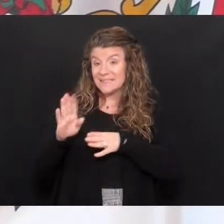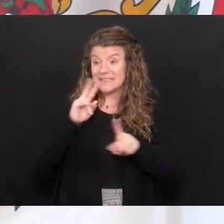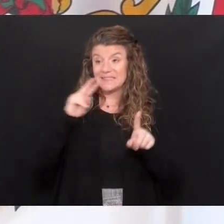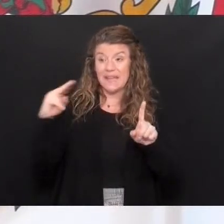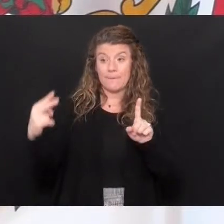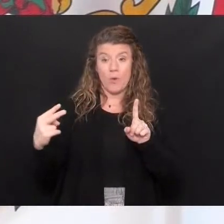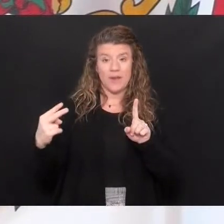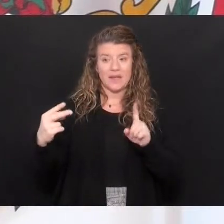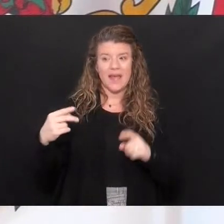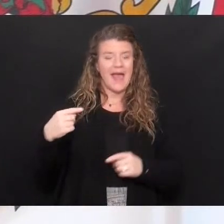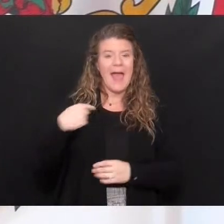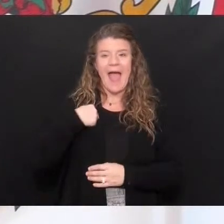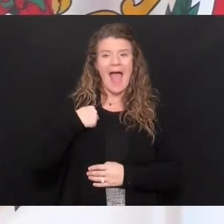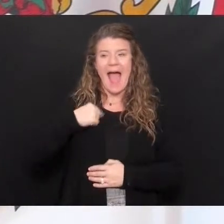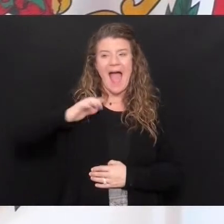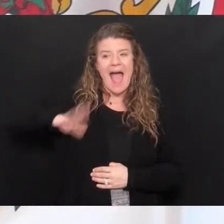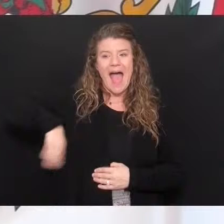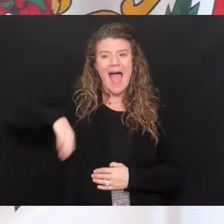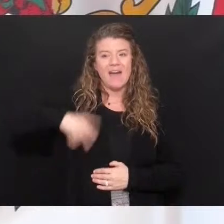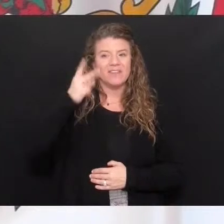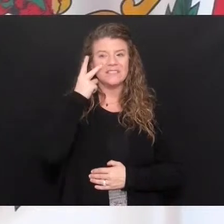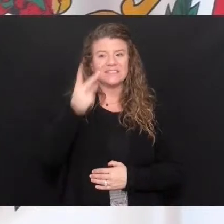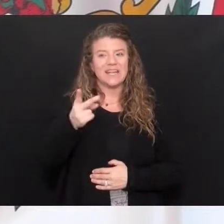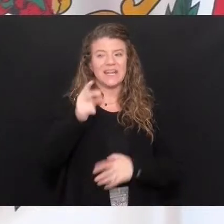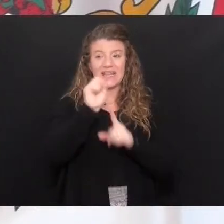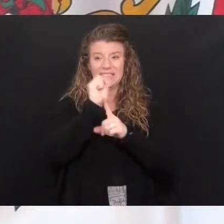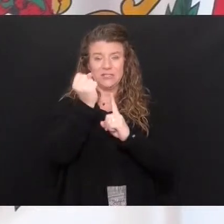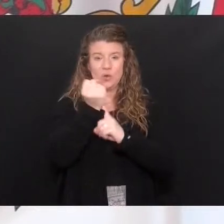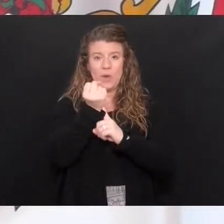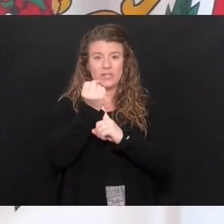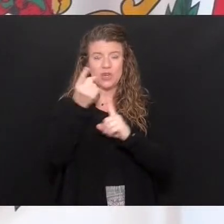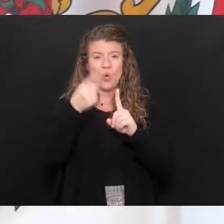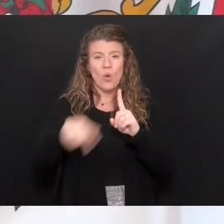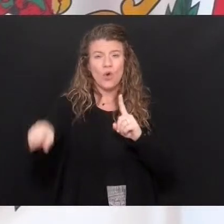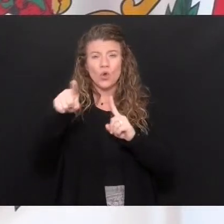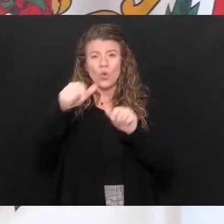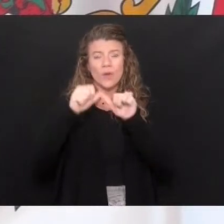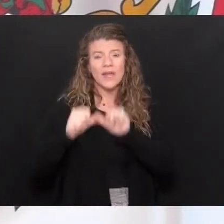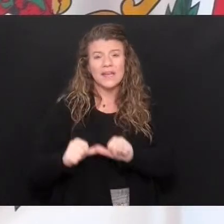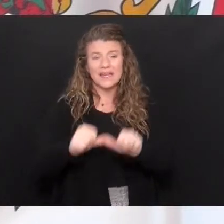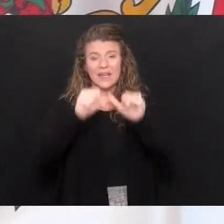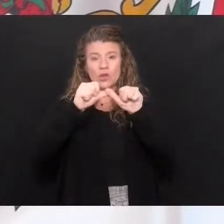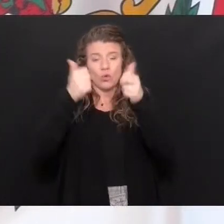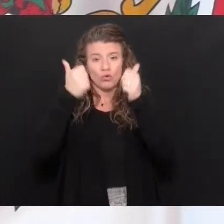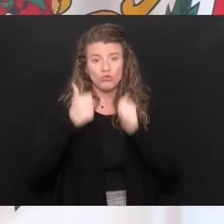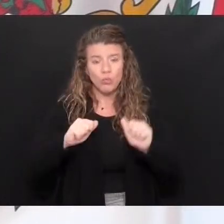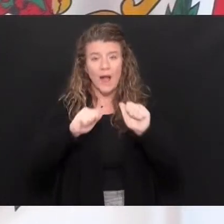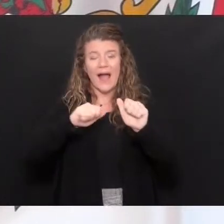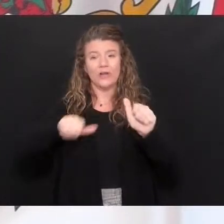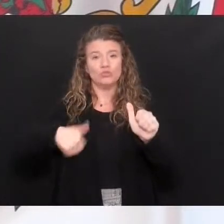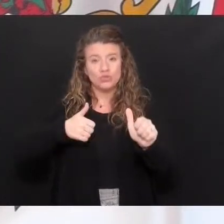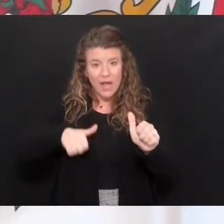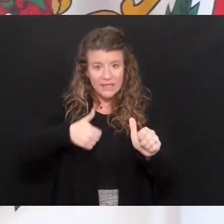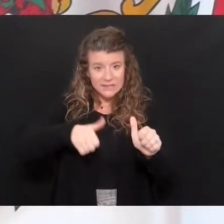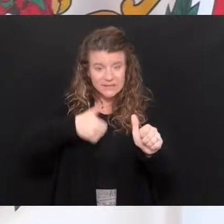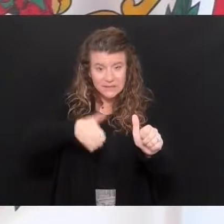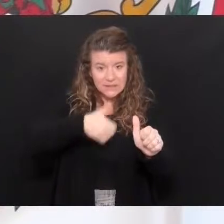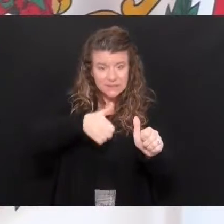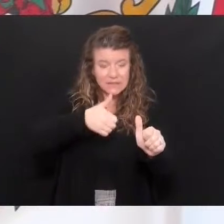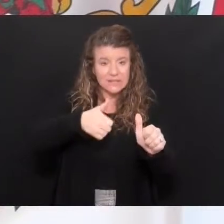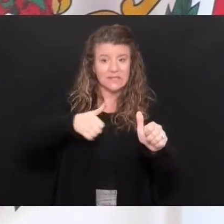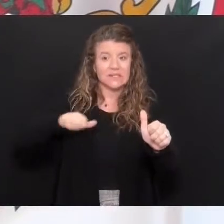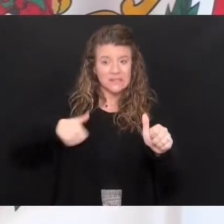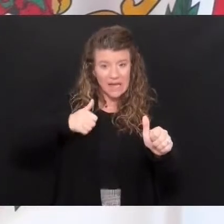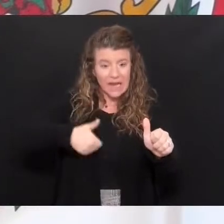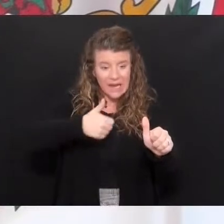standpoint, I've never seen a situation to where you continue to try to chase the bleed and you put